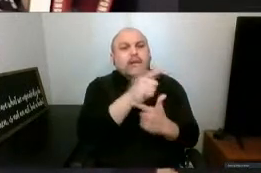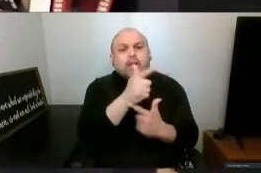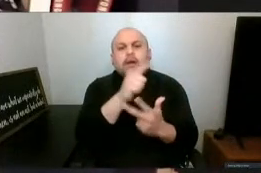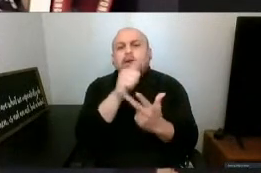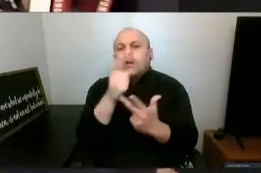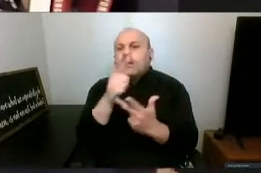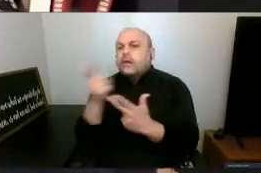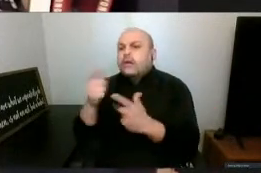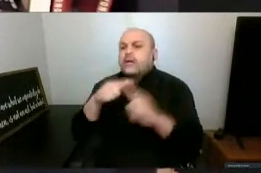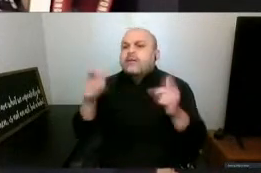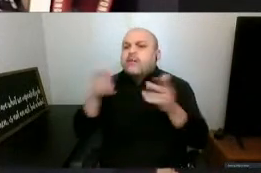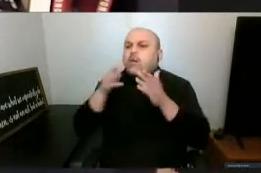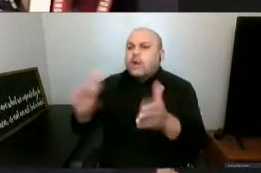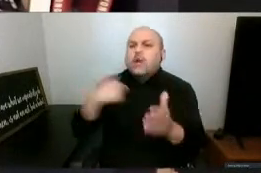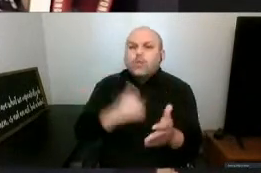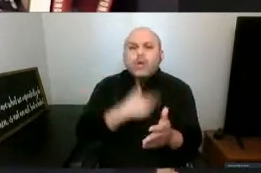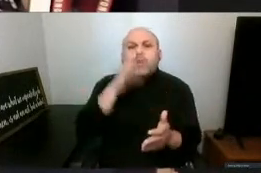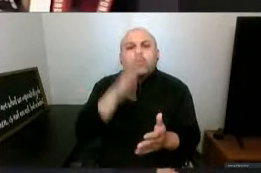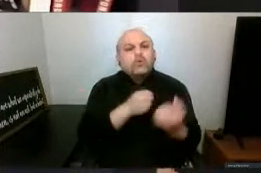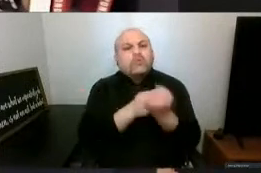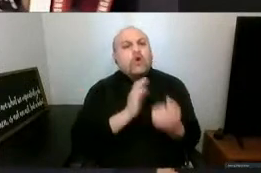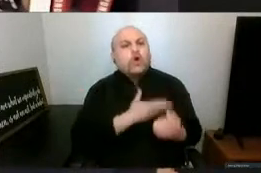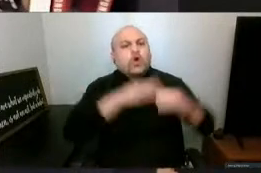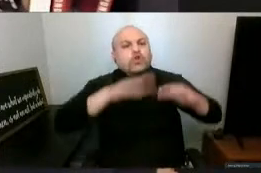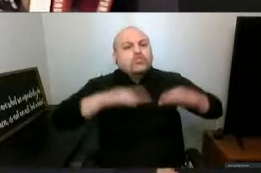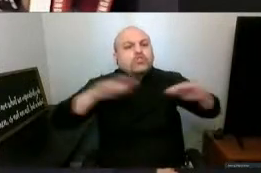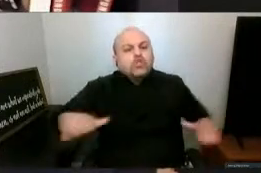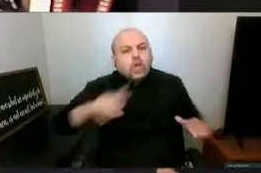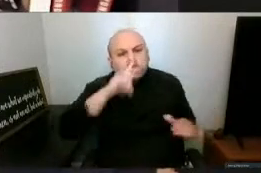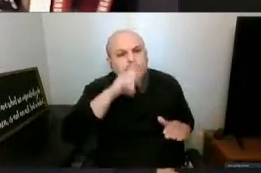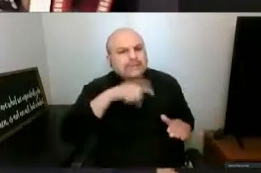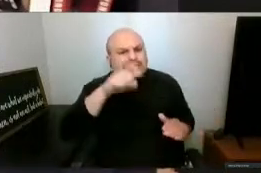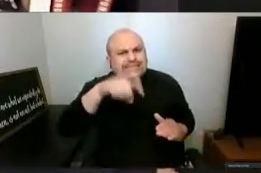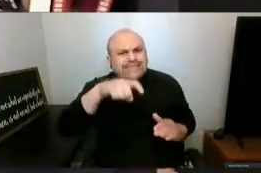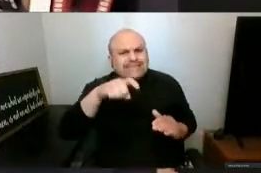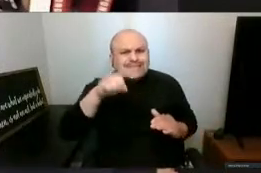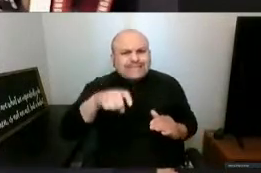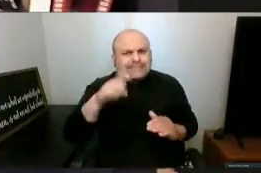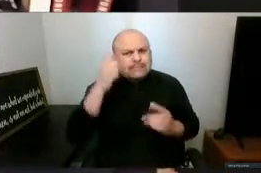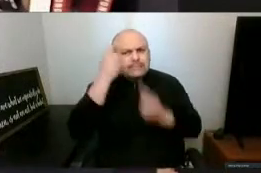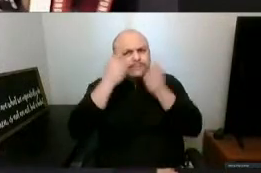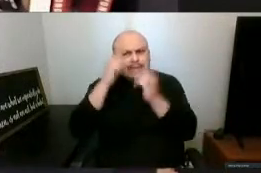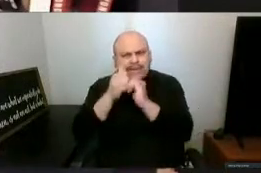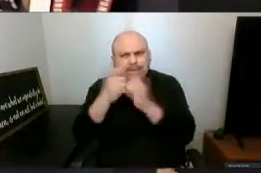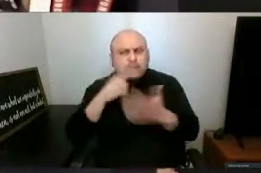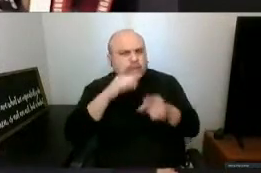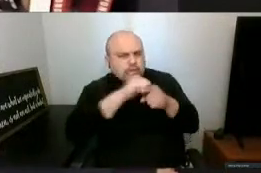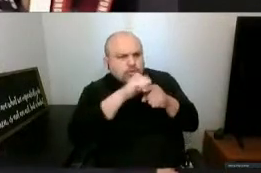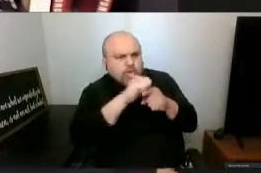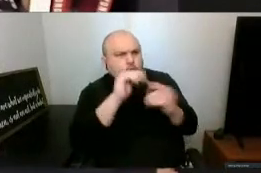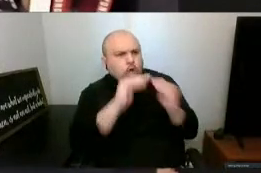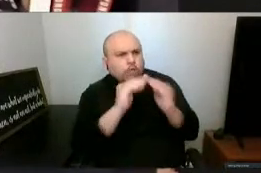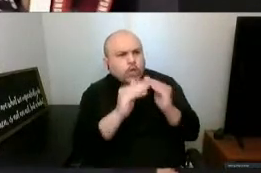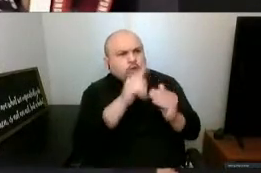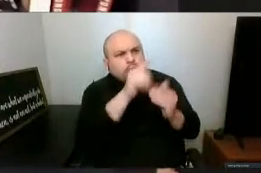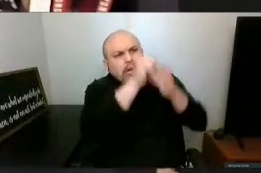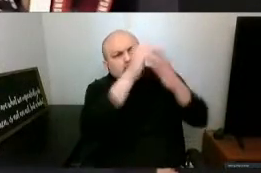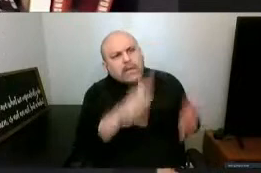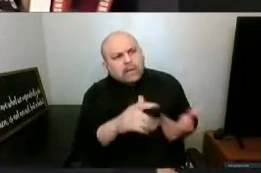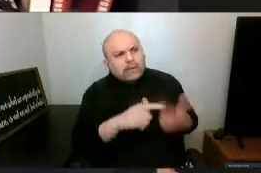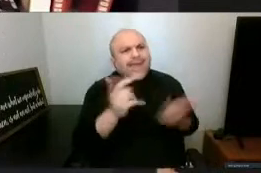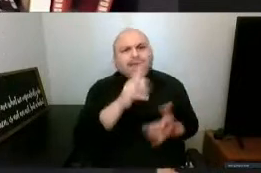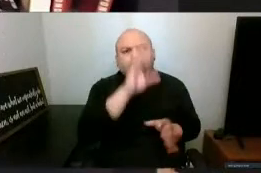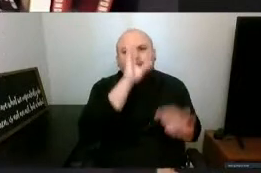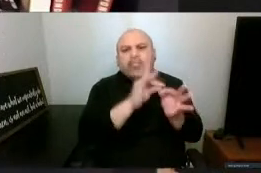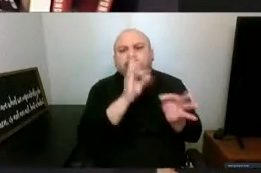going to support our children are needing to be considered. Training community-based leaders like faith leaders and nonprofit leaders